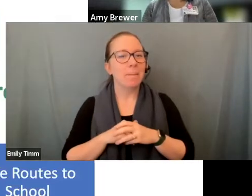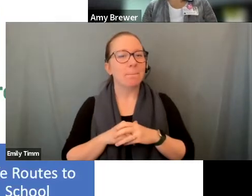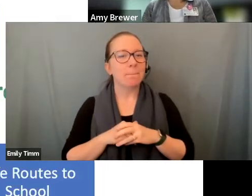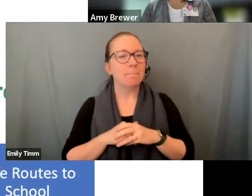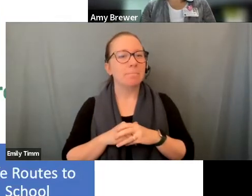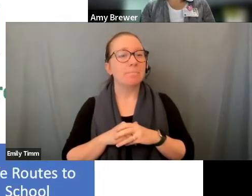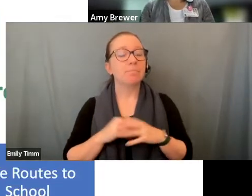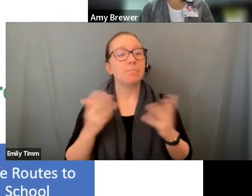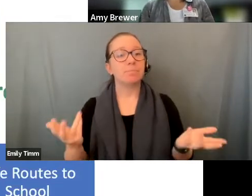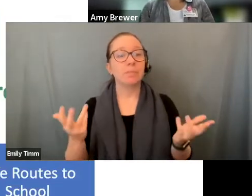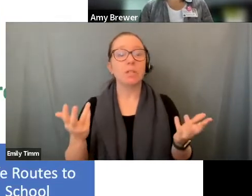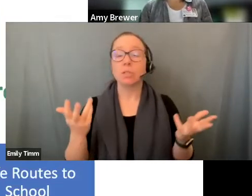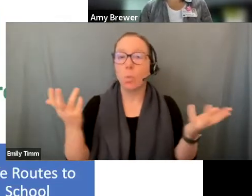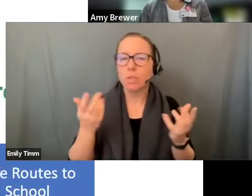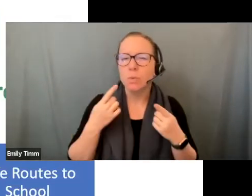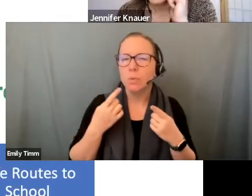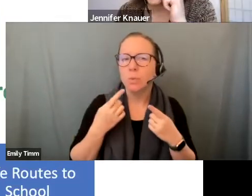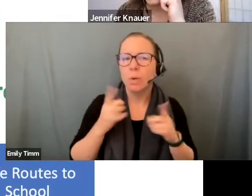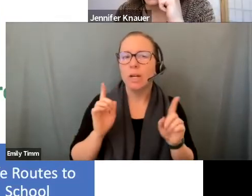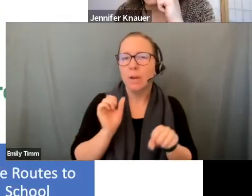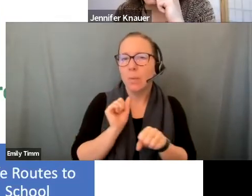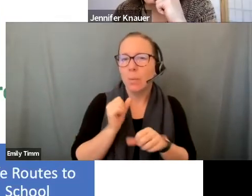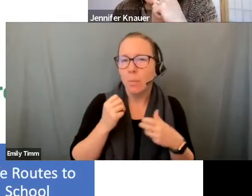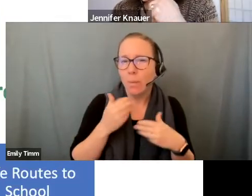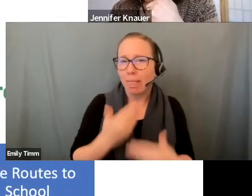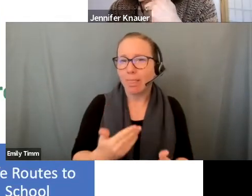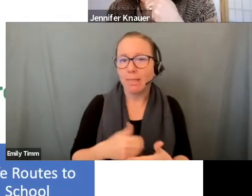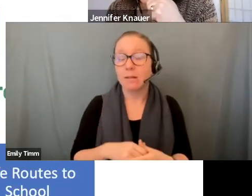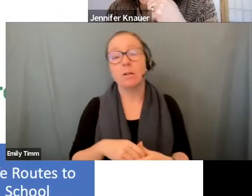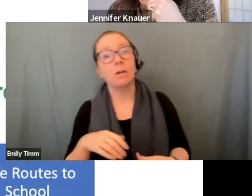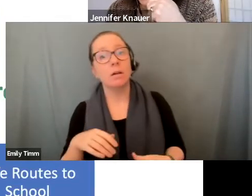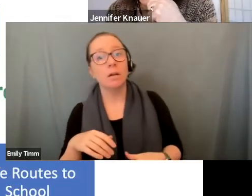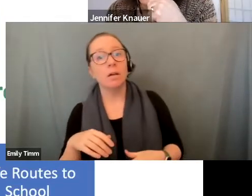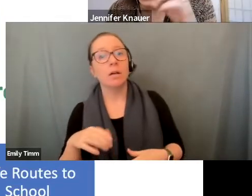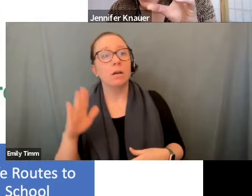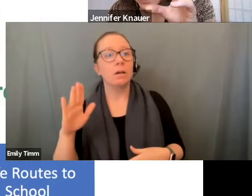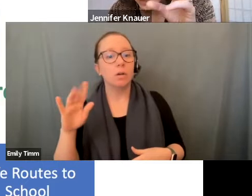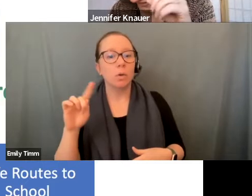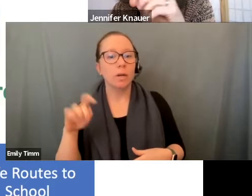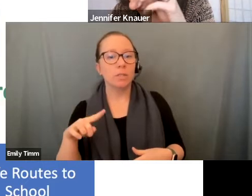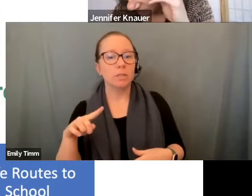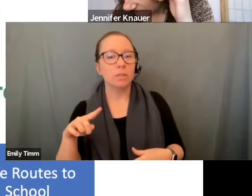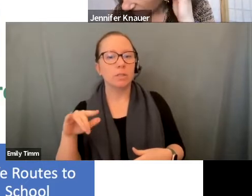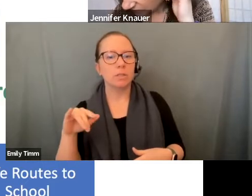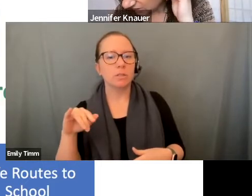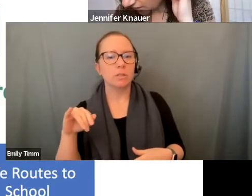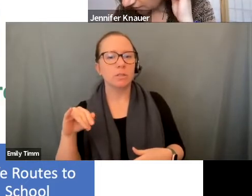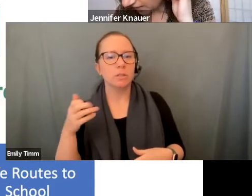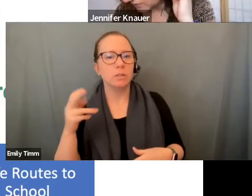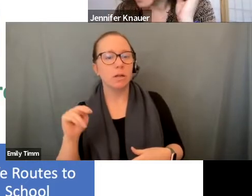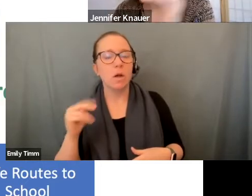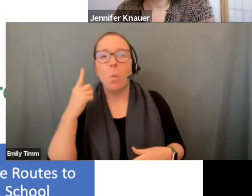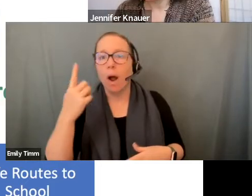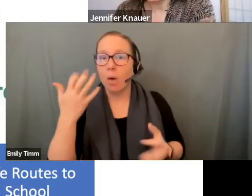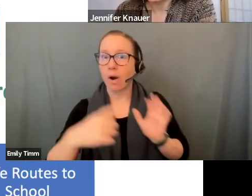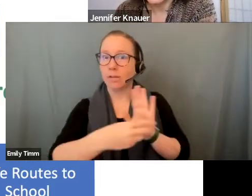And so what's working well? Sorry to interrupt, Amy. Yeah. One thing I just wanted to highlight there is your description of how